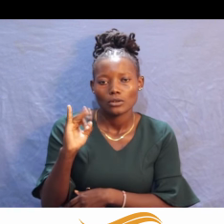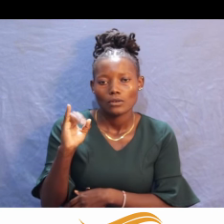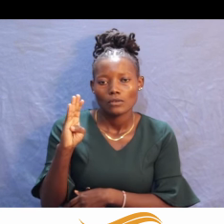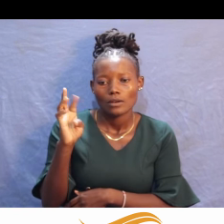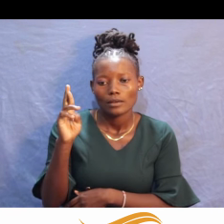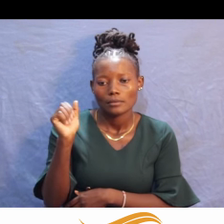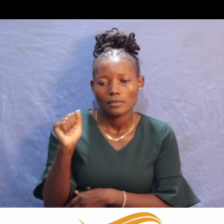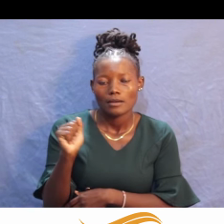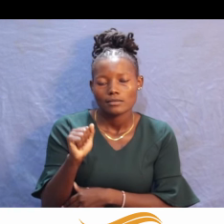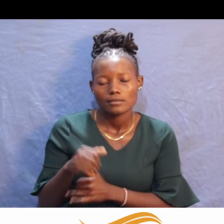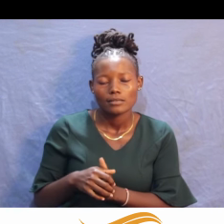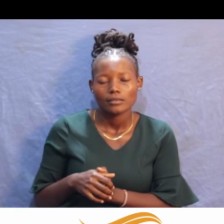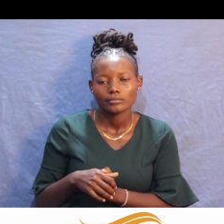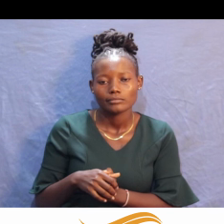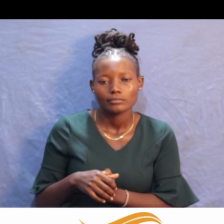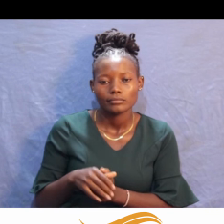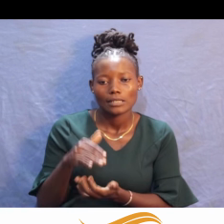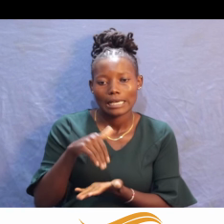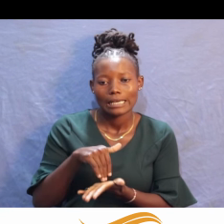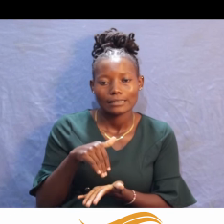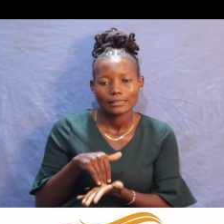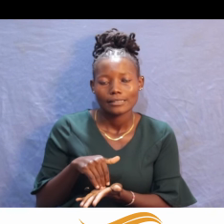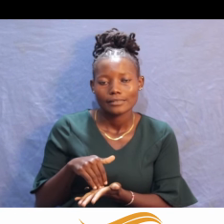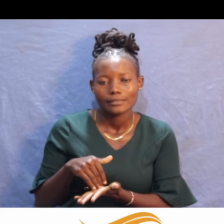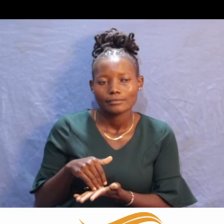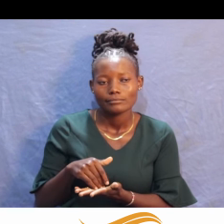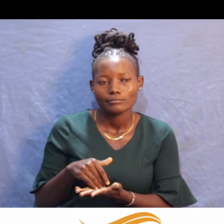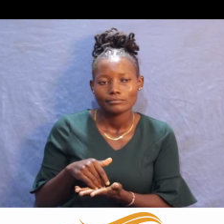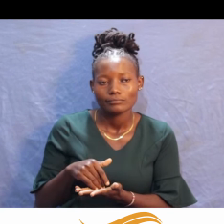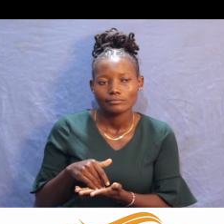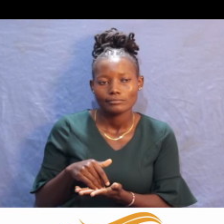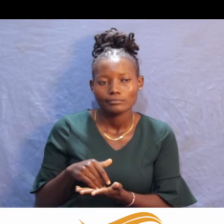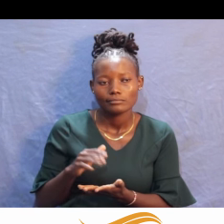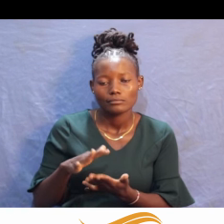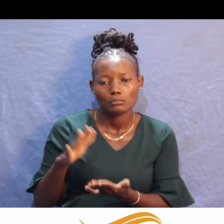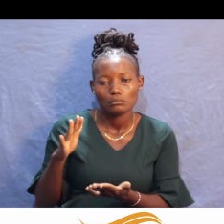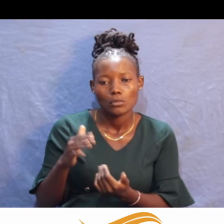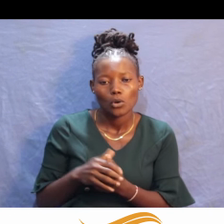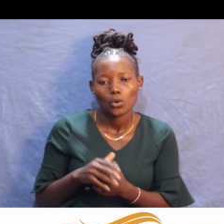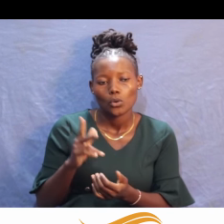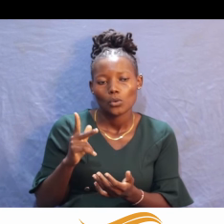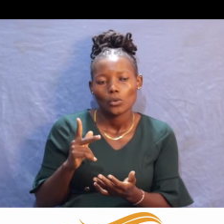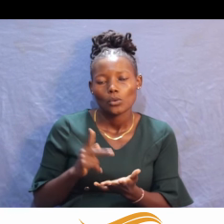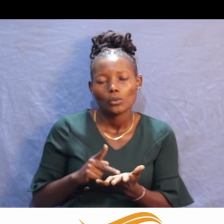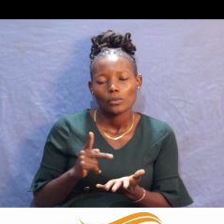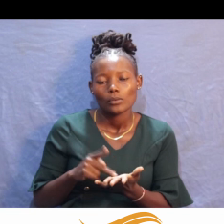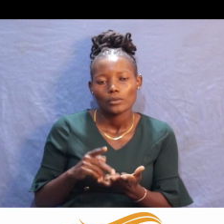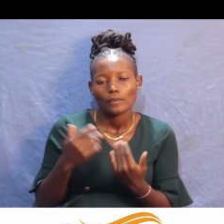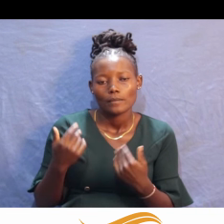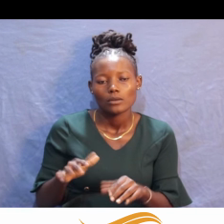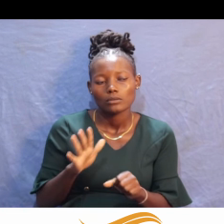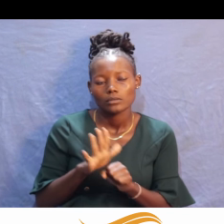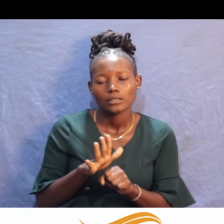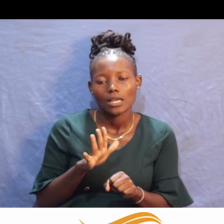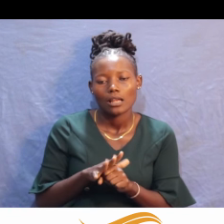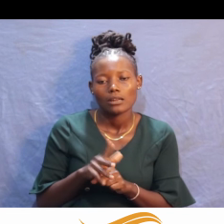you typically. Now, again, your mindset might take you further or farther on and keep burning, but you're going to eventually burn a lot of protein. That's